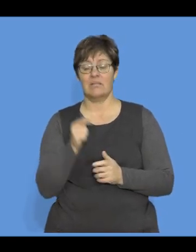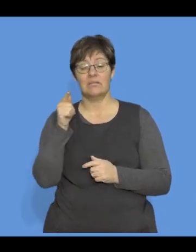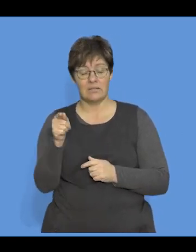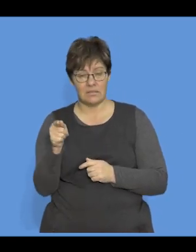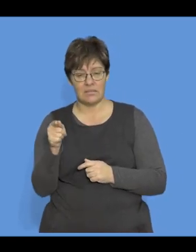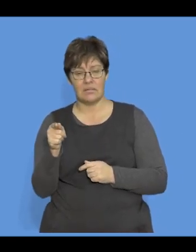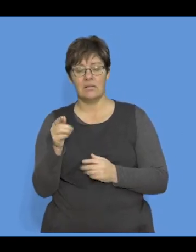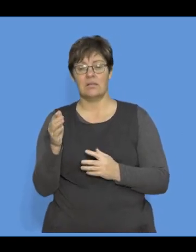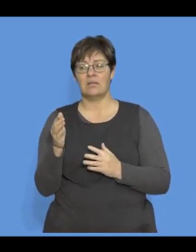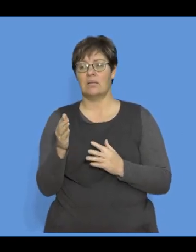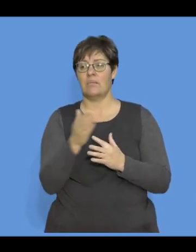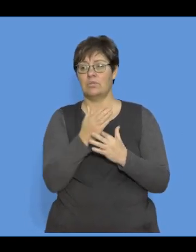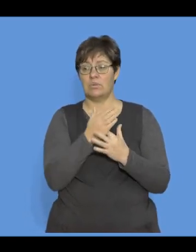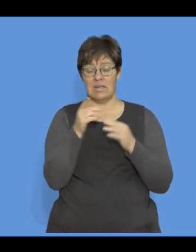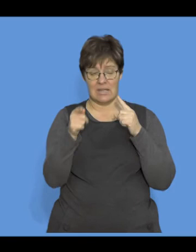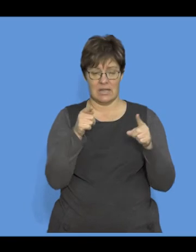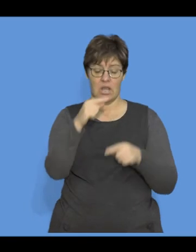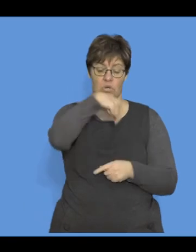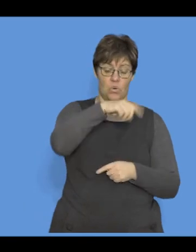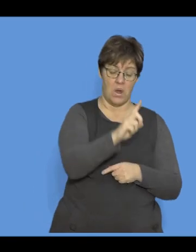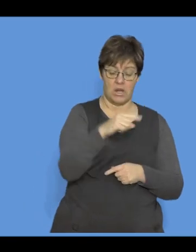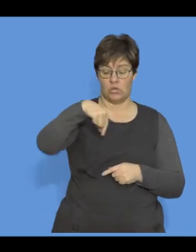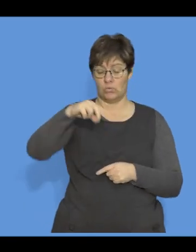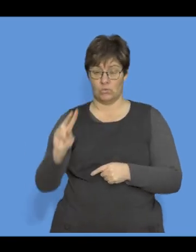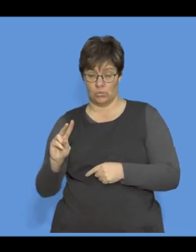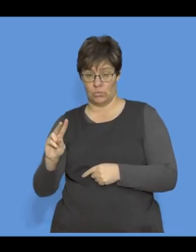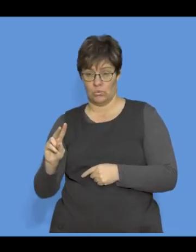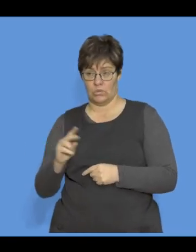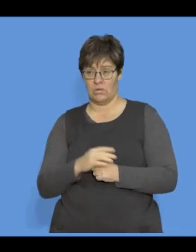force between Q1 and Q2 is